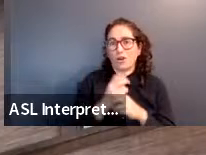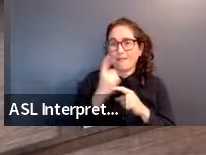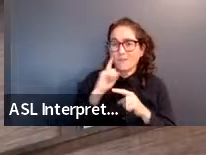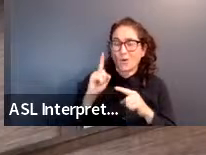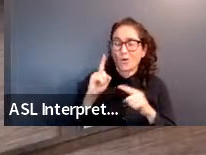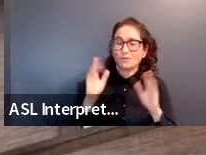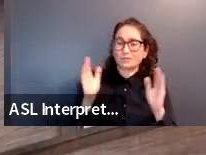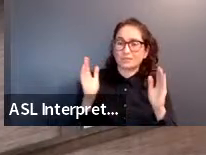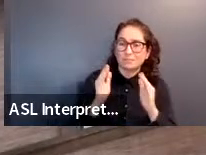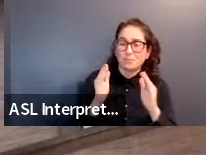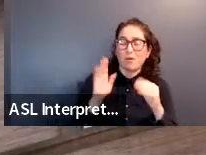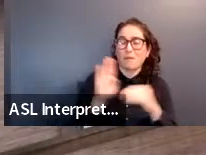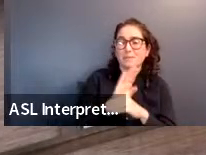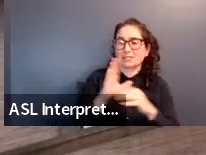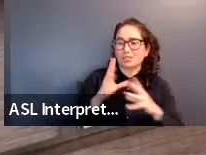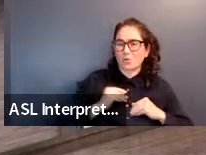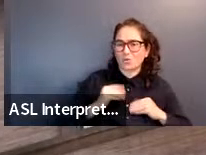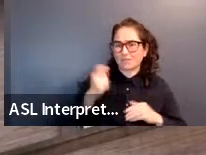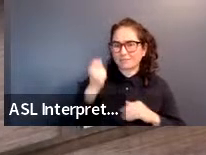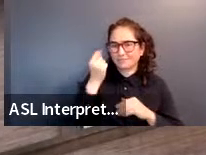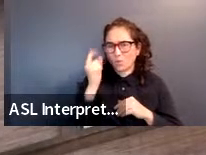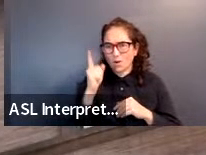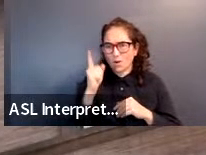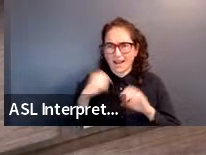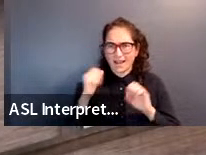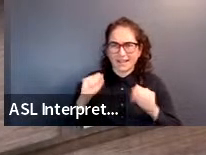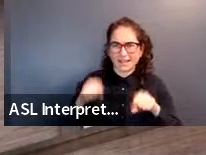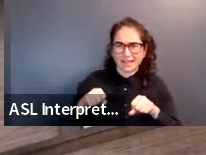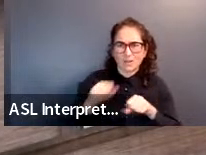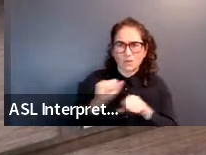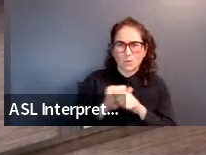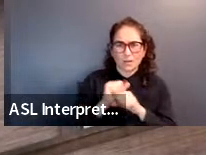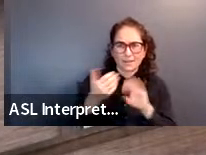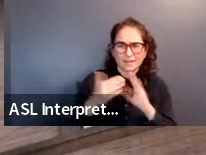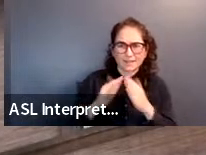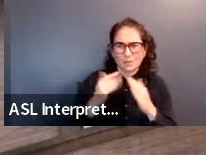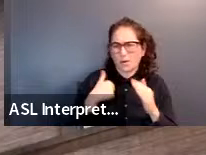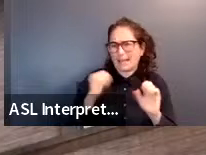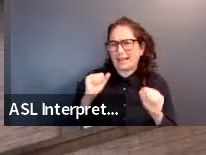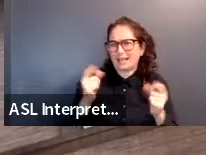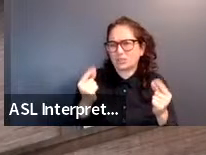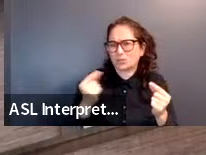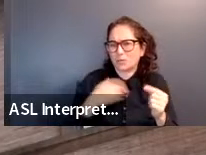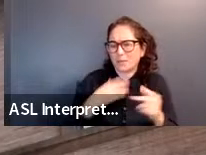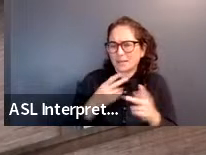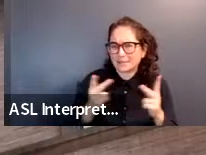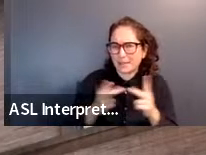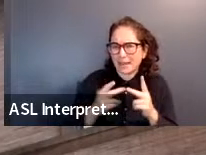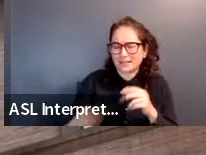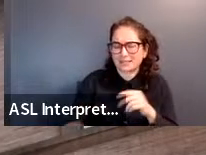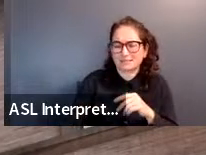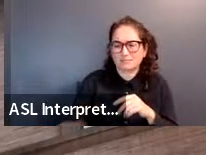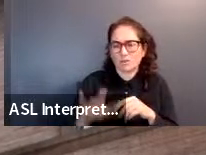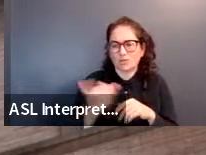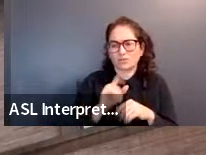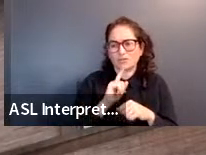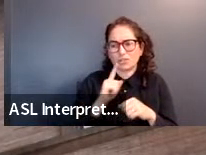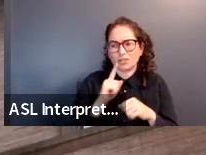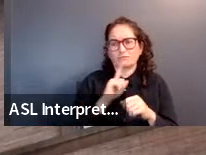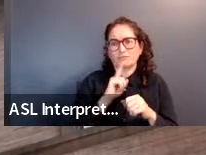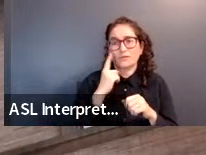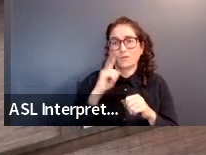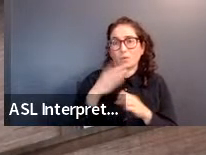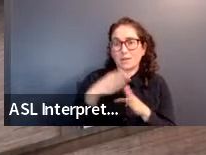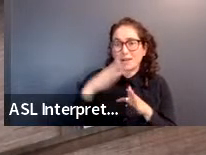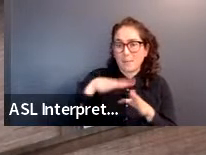to understand where they can locate in the city and what they can do in their space. Especially true in our neighborhood